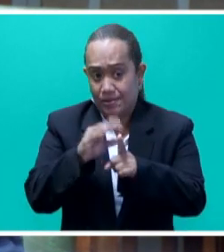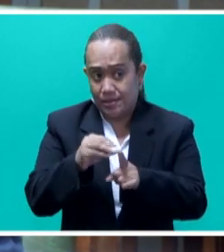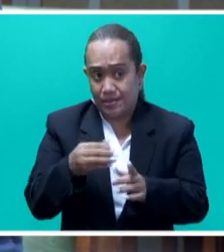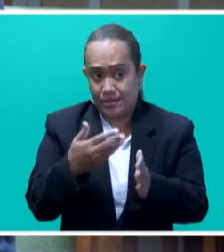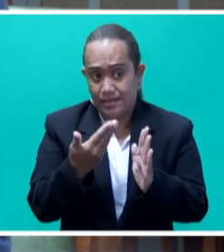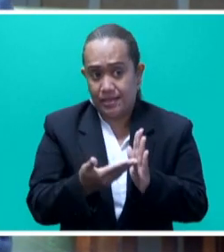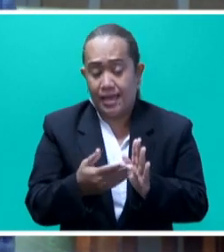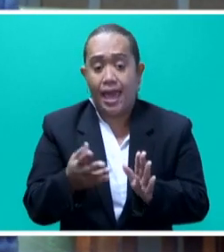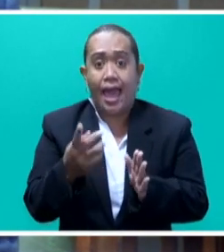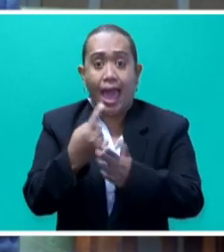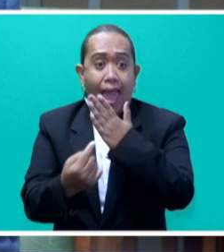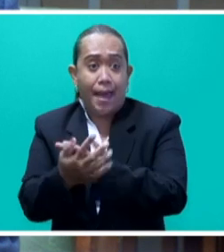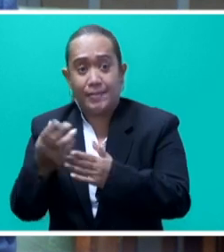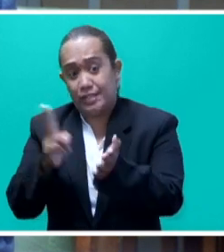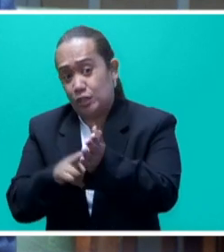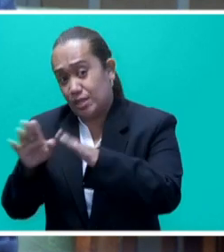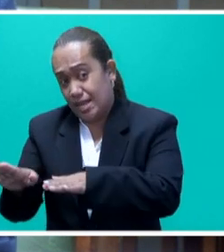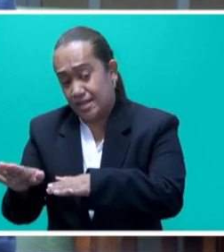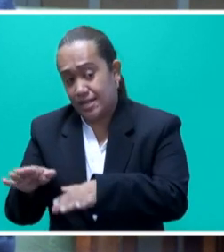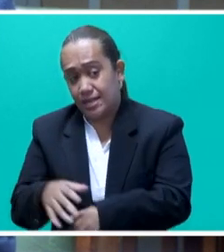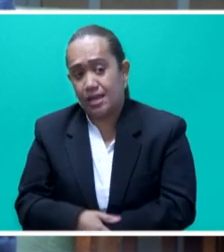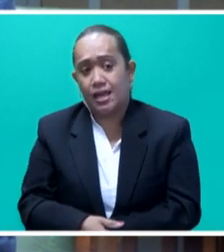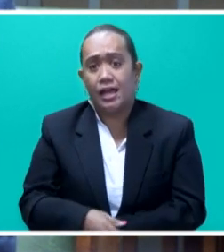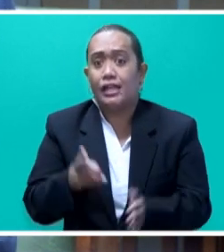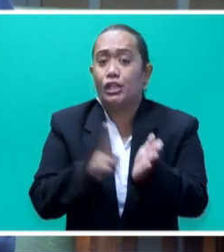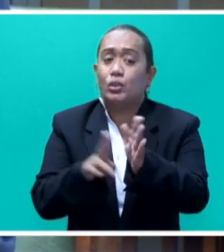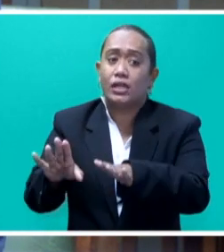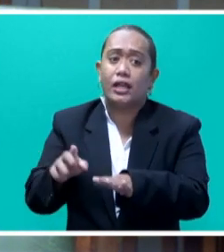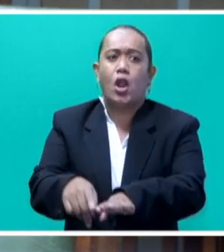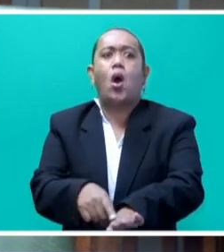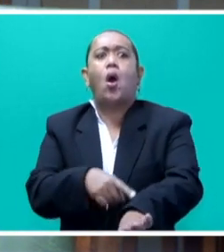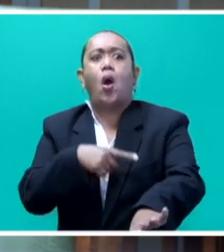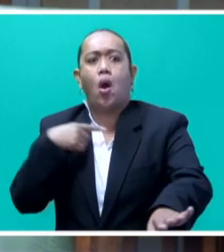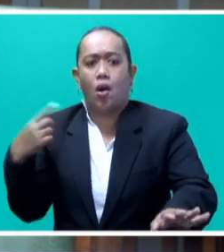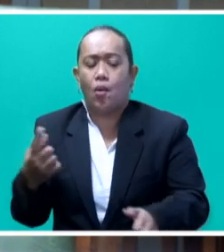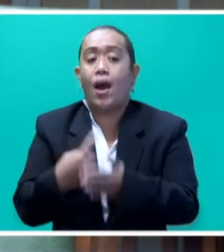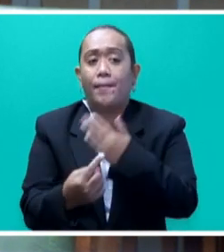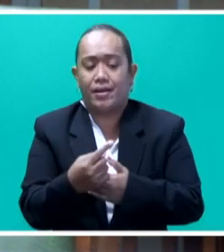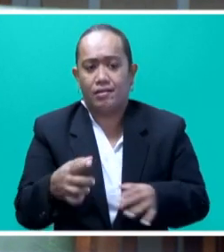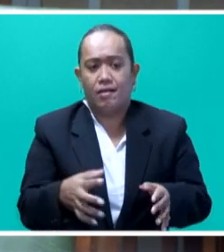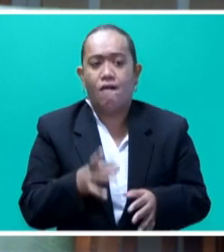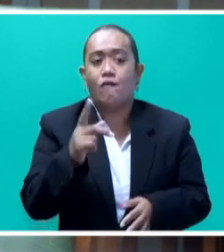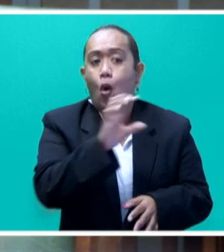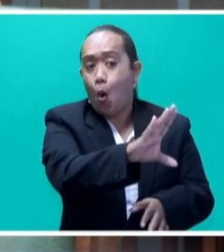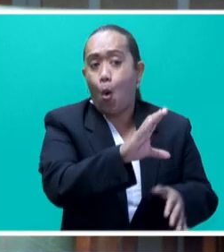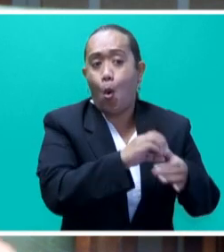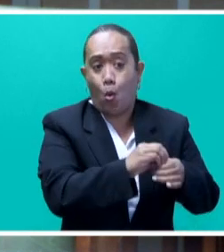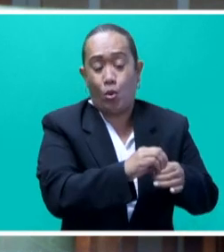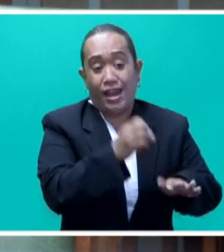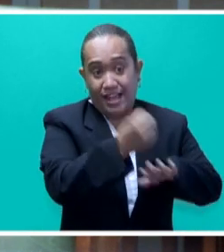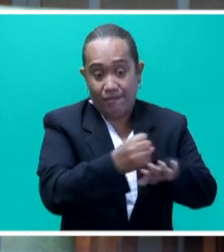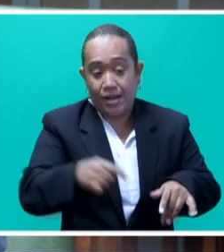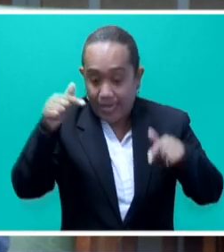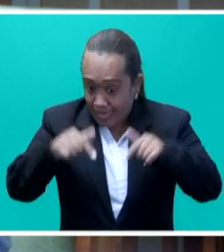happened in New Zealand. It took them much longer period than us to actually have it up and running. So it's a huge feather in the cap of the team